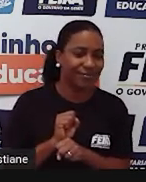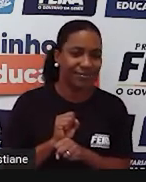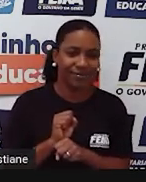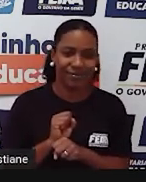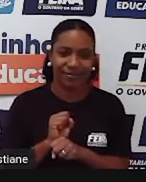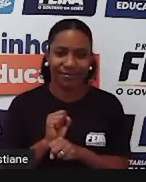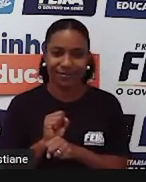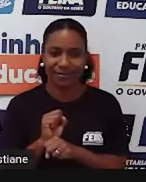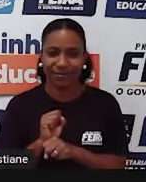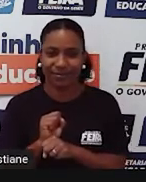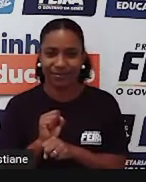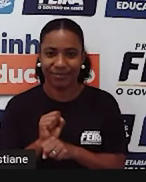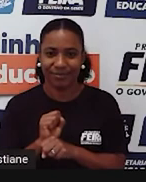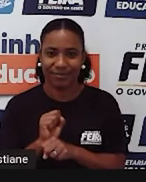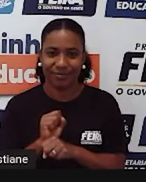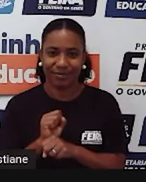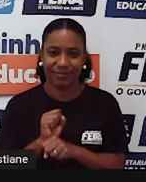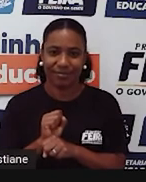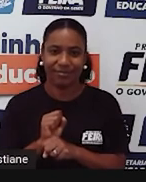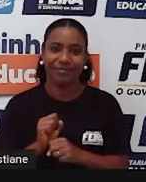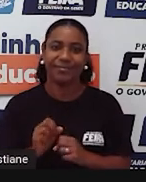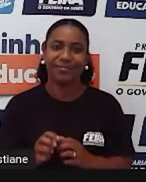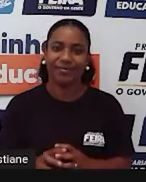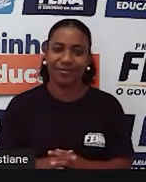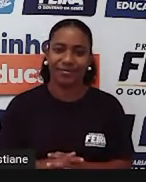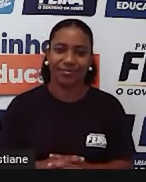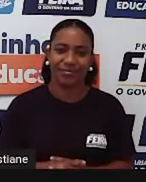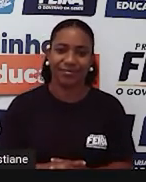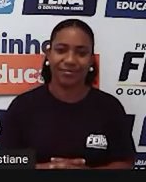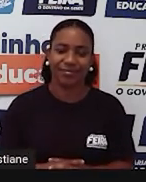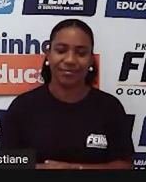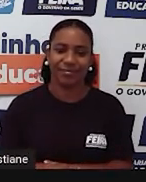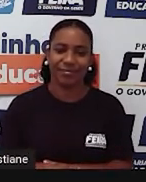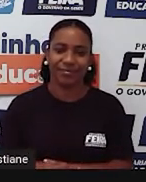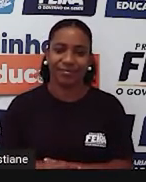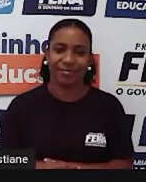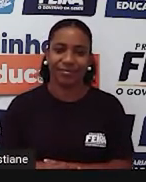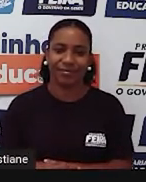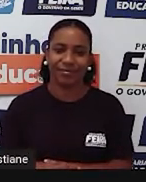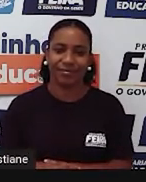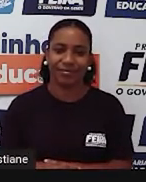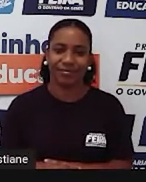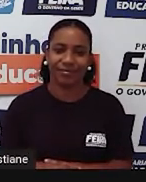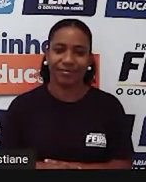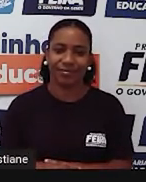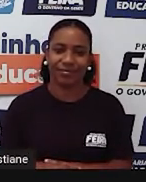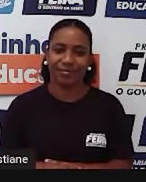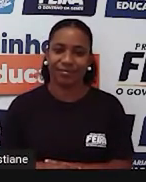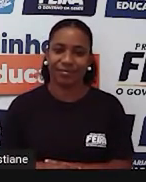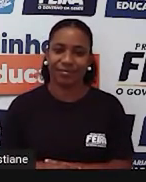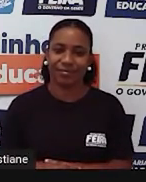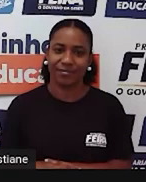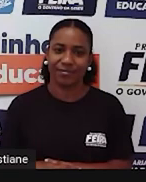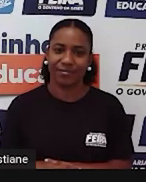options, speak, learn, L,